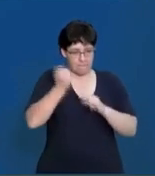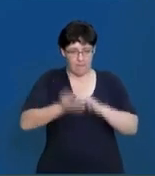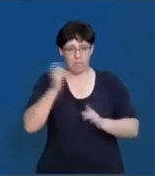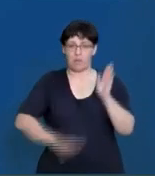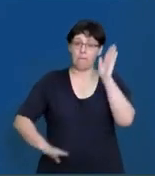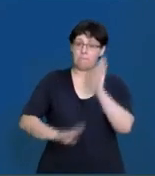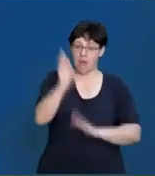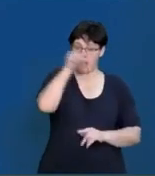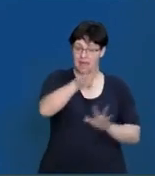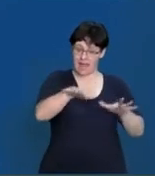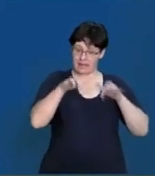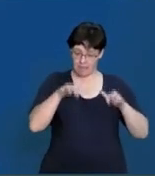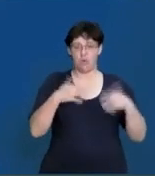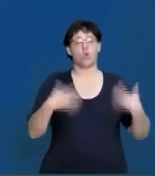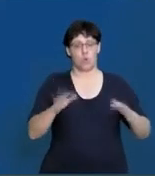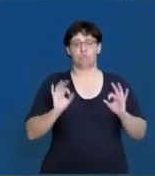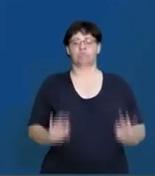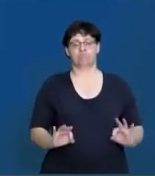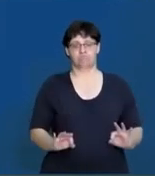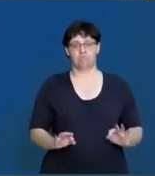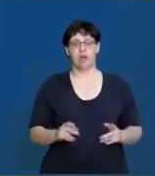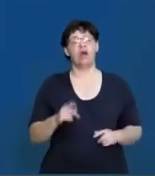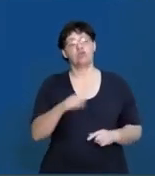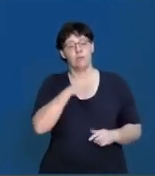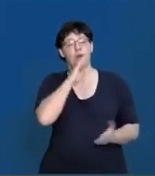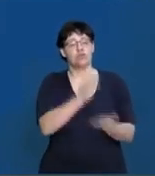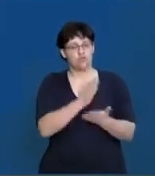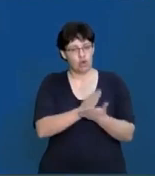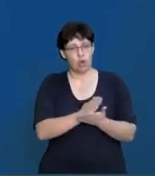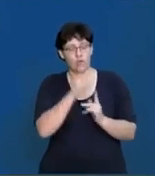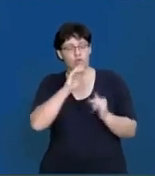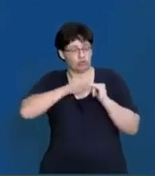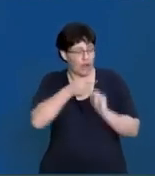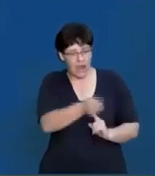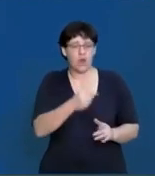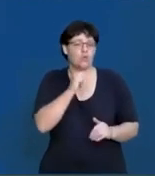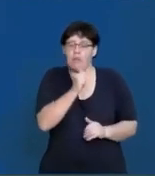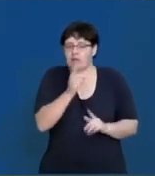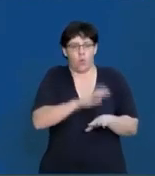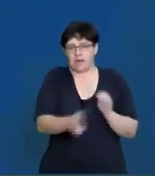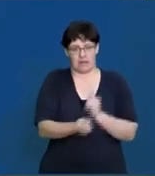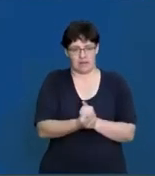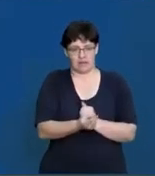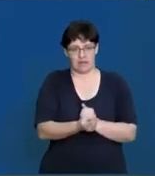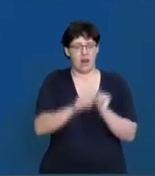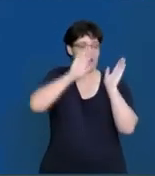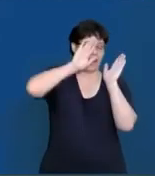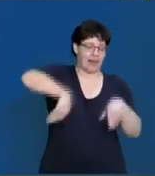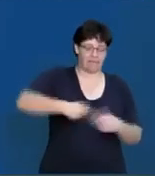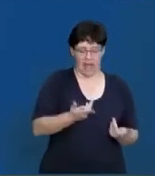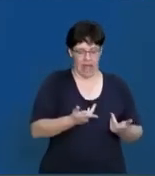these questions right, your chances of passing that particular exam are right. So make sure you attempt these questions no matter